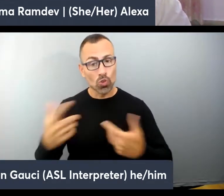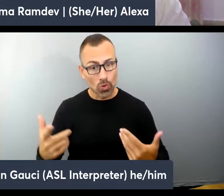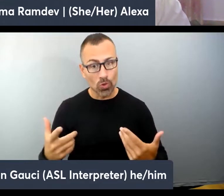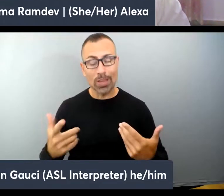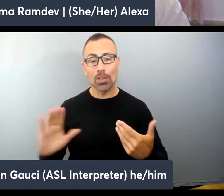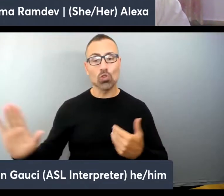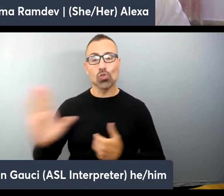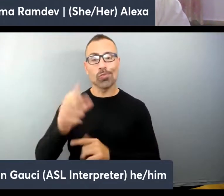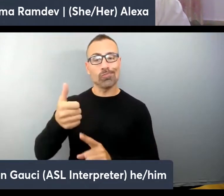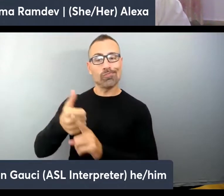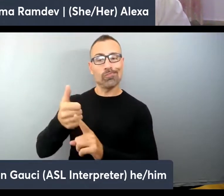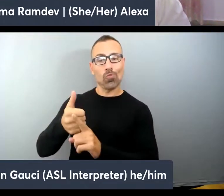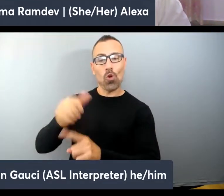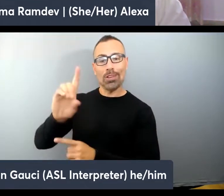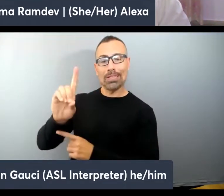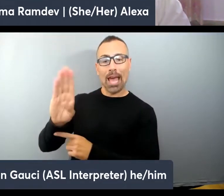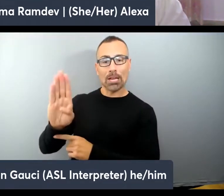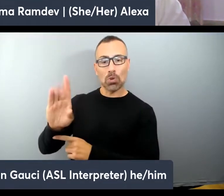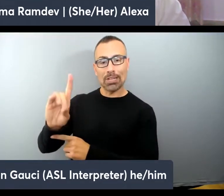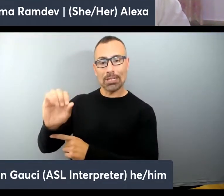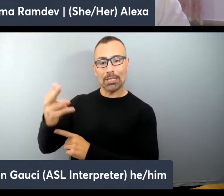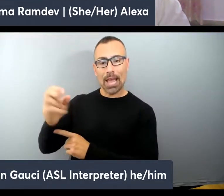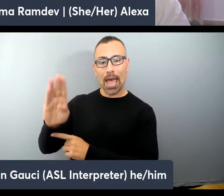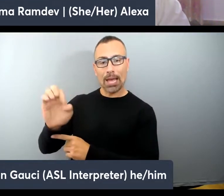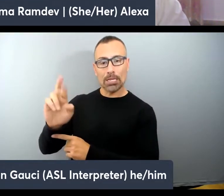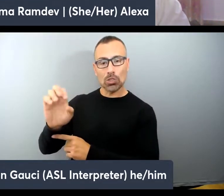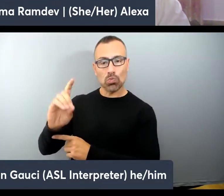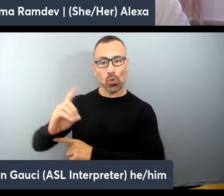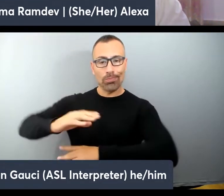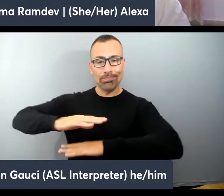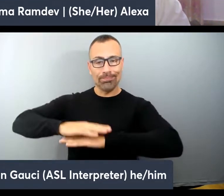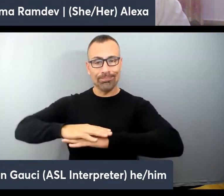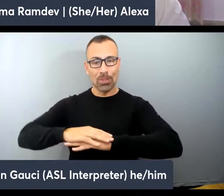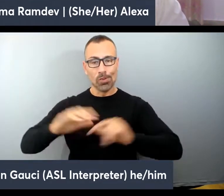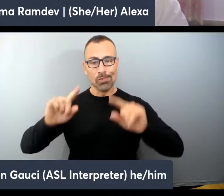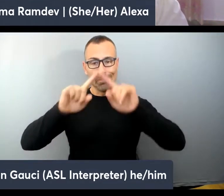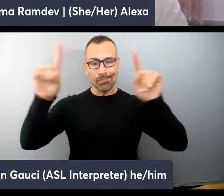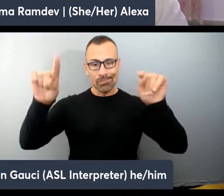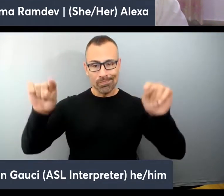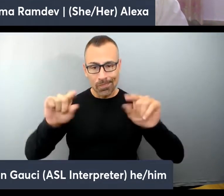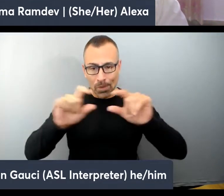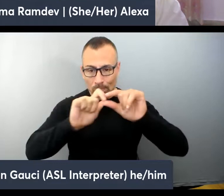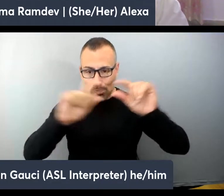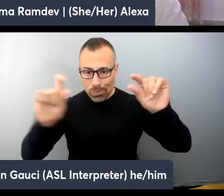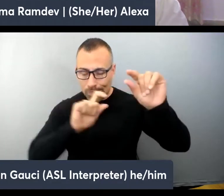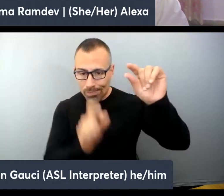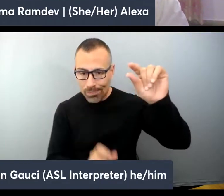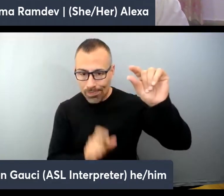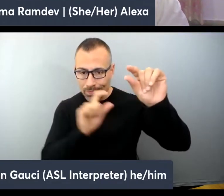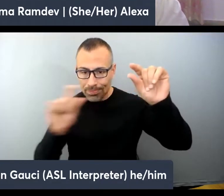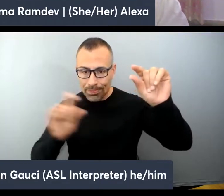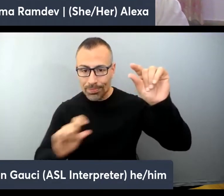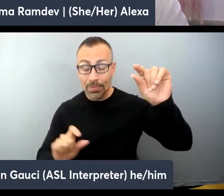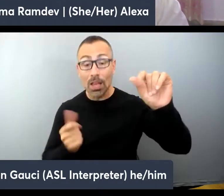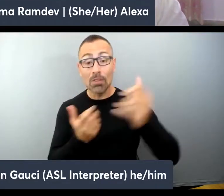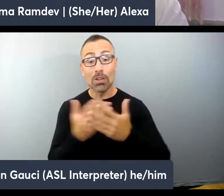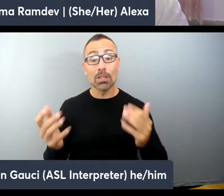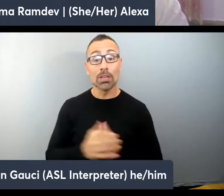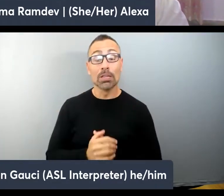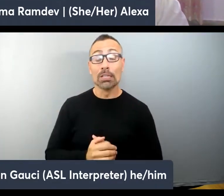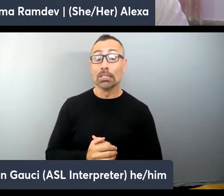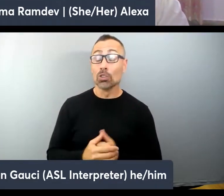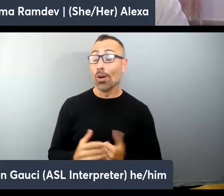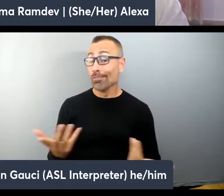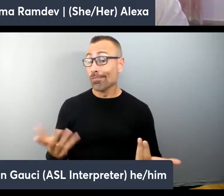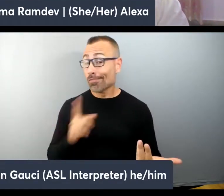Do reporting, set alarms, respond, take actions based on those alarms. So I guess the general value in this operational area